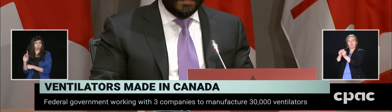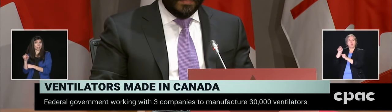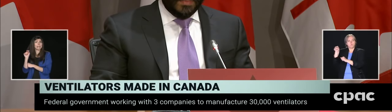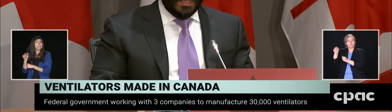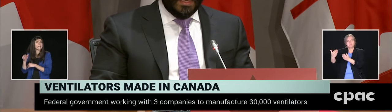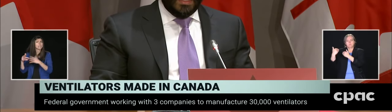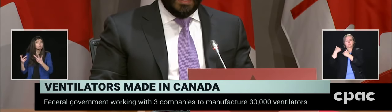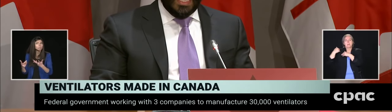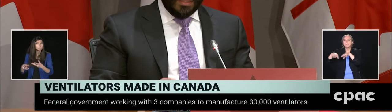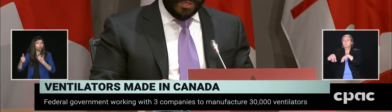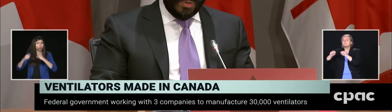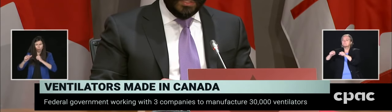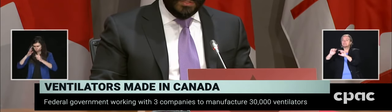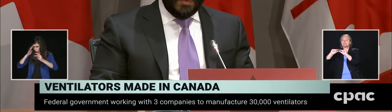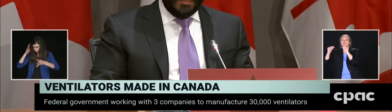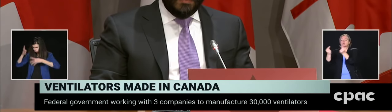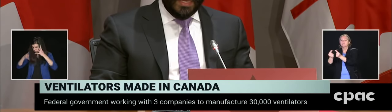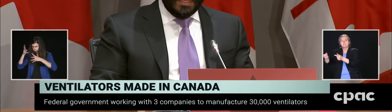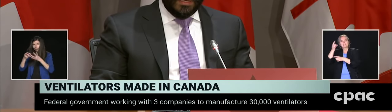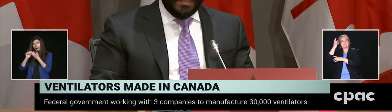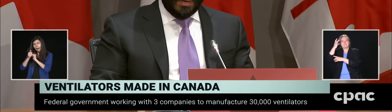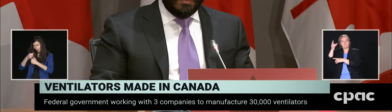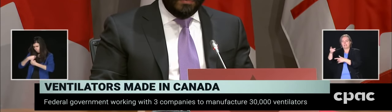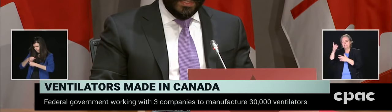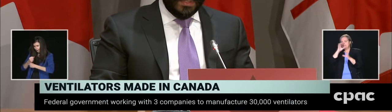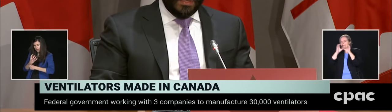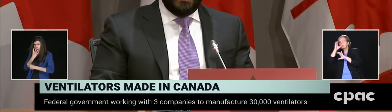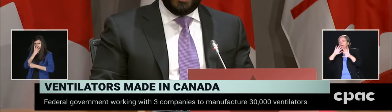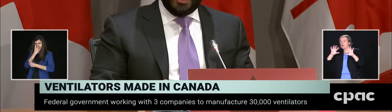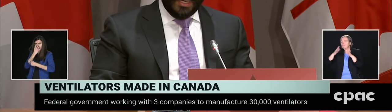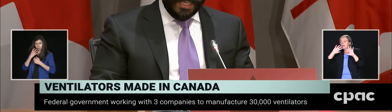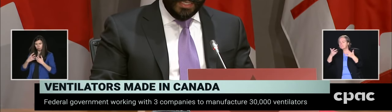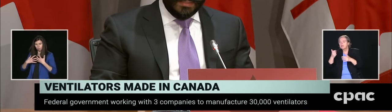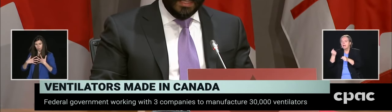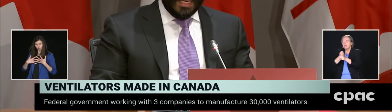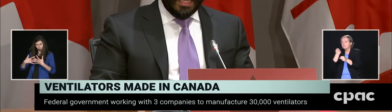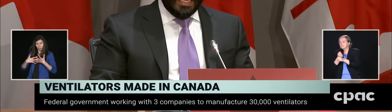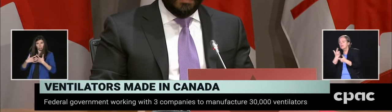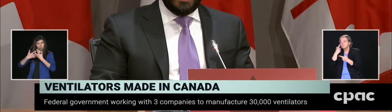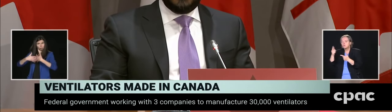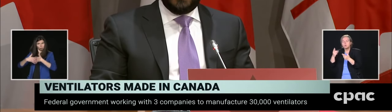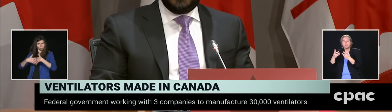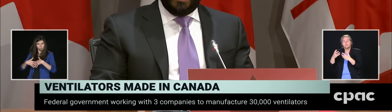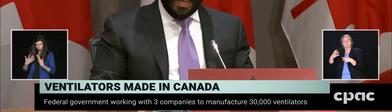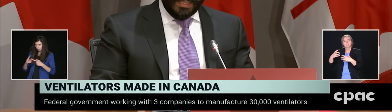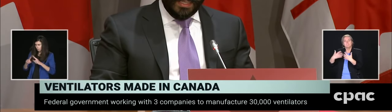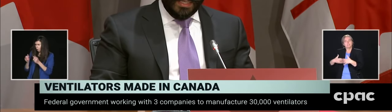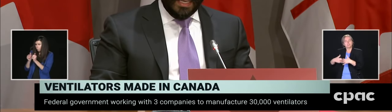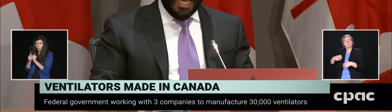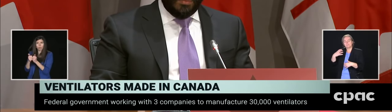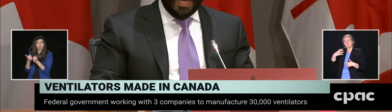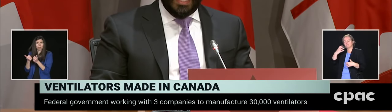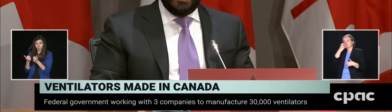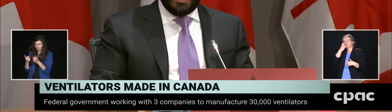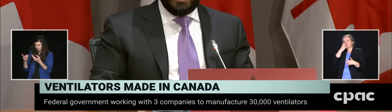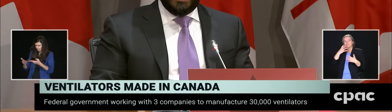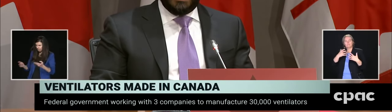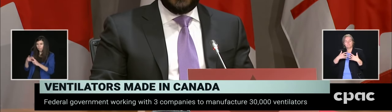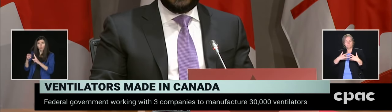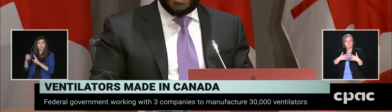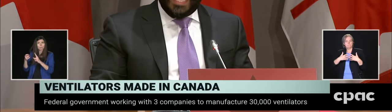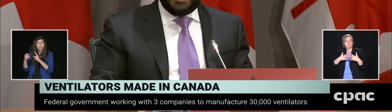parts. And the goal is to develop a ventilator model fit for current needs that can be constructed quickly and